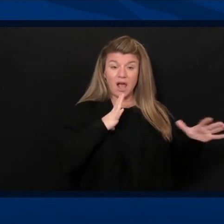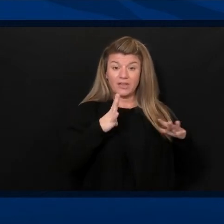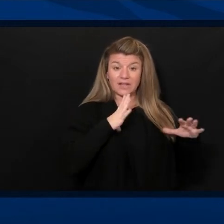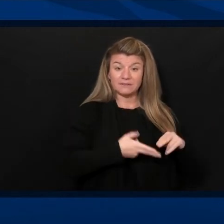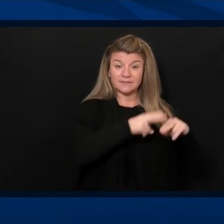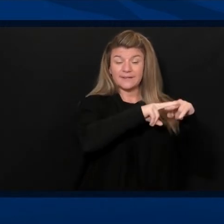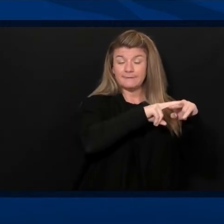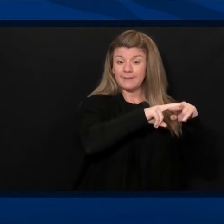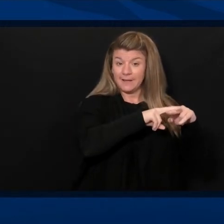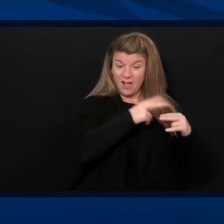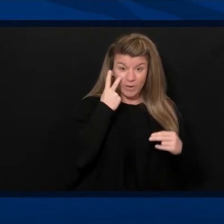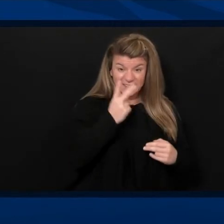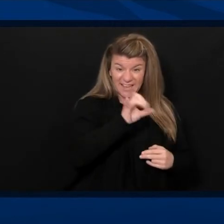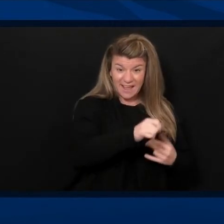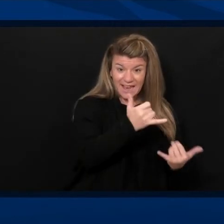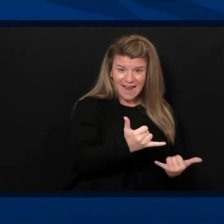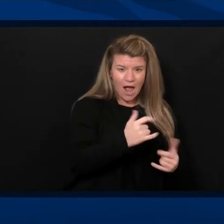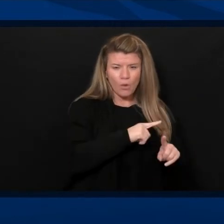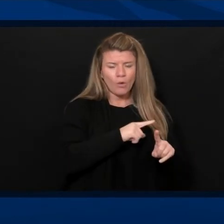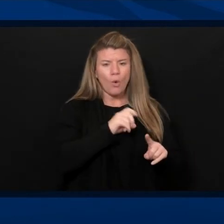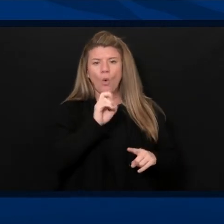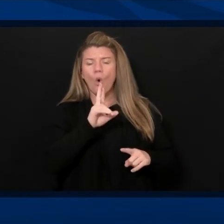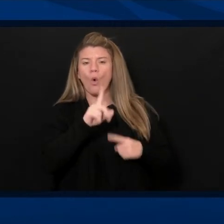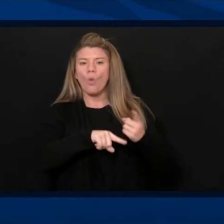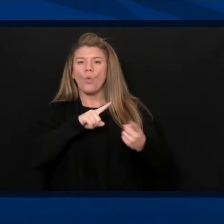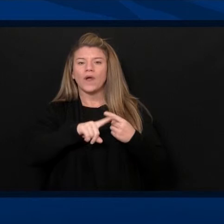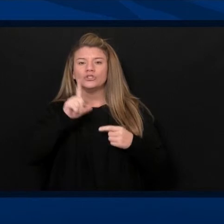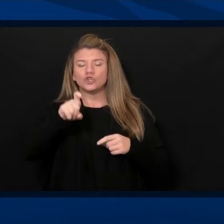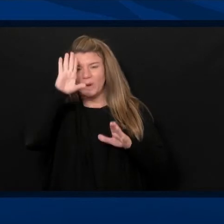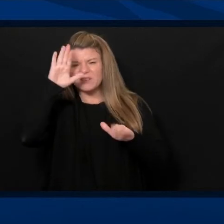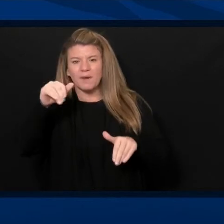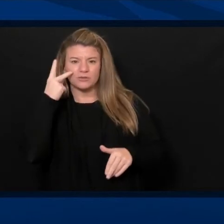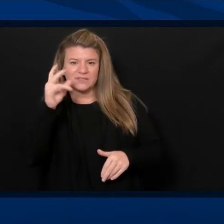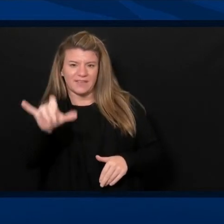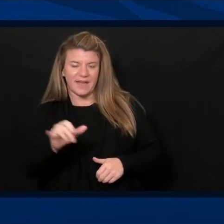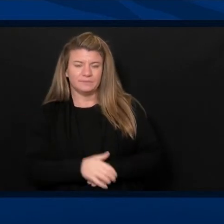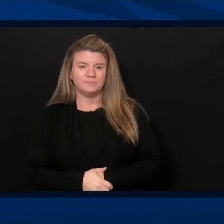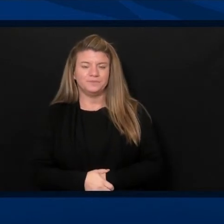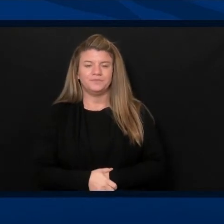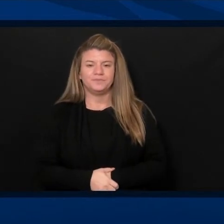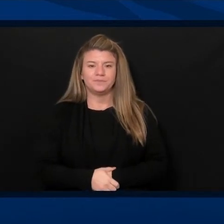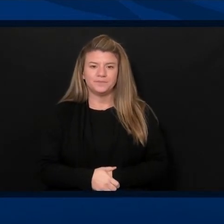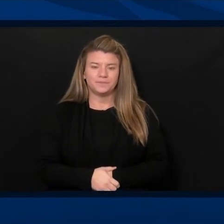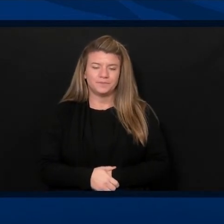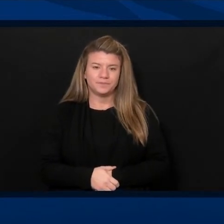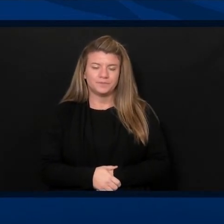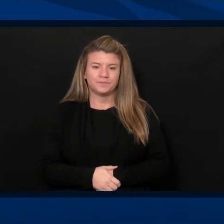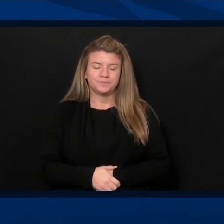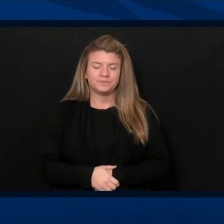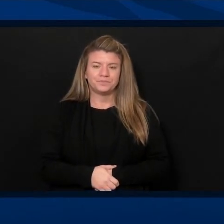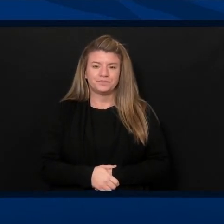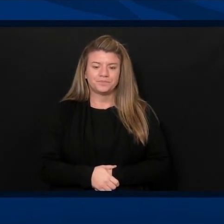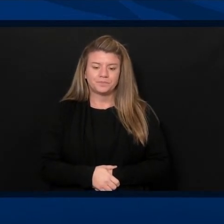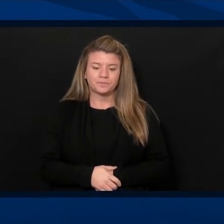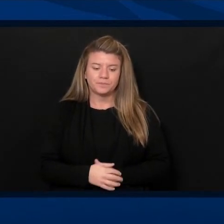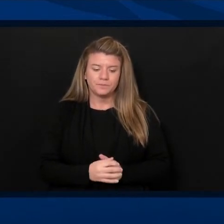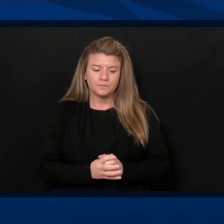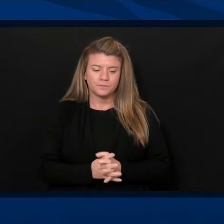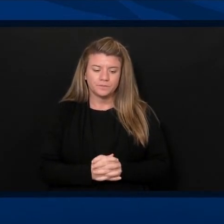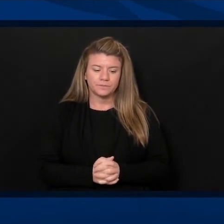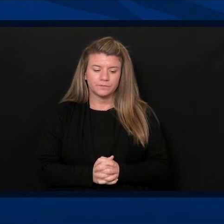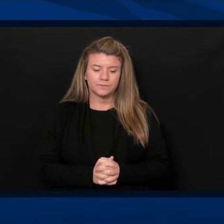how long can we expect before we see that peak? Thank you. Well, Dave, first of all,